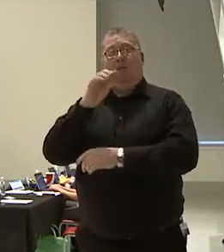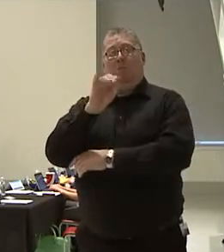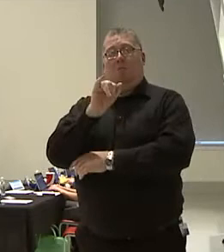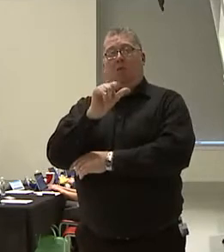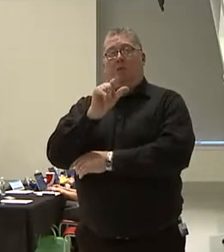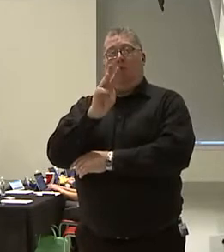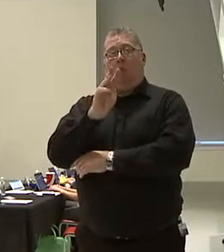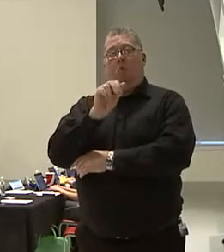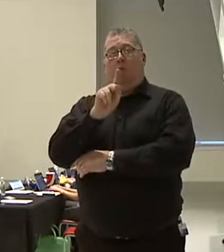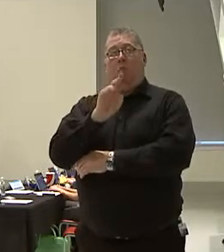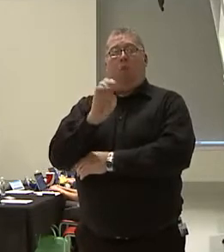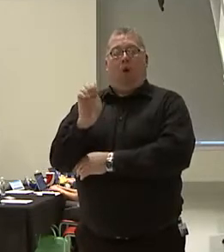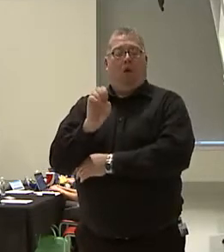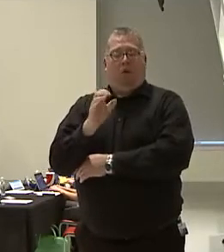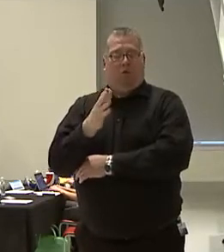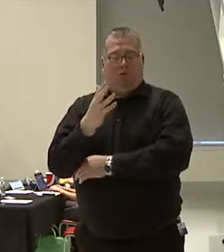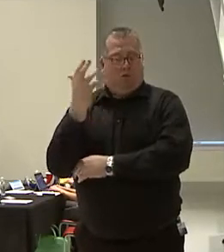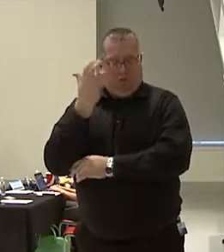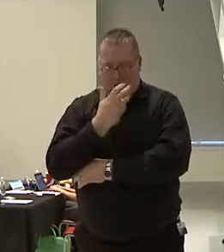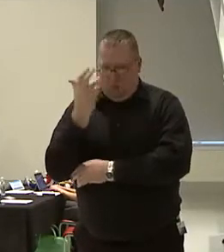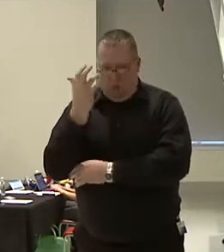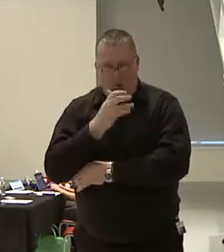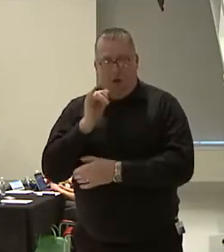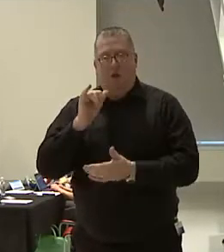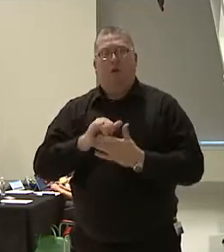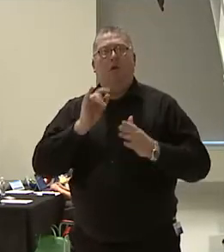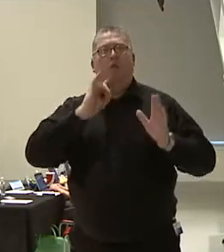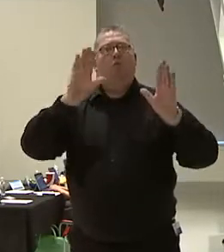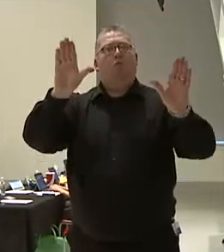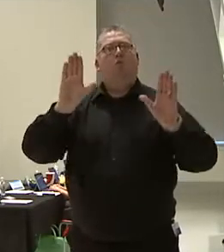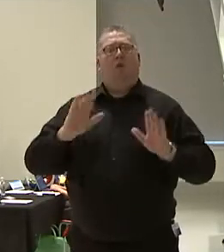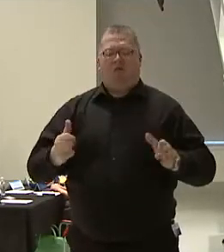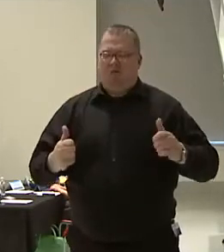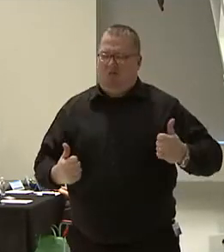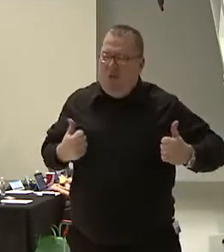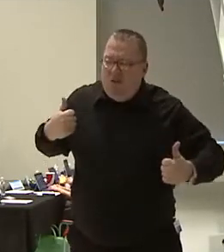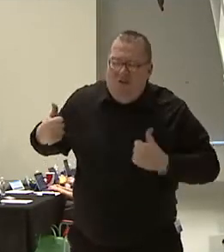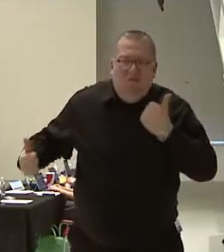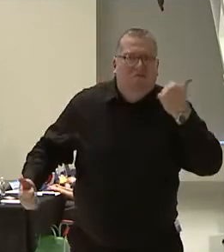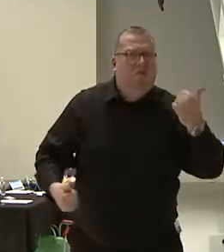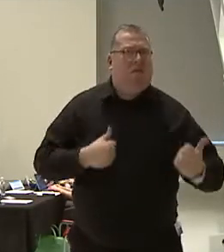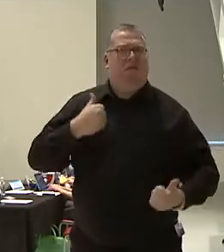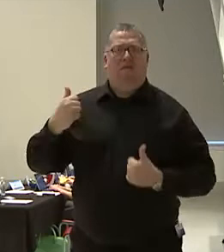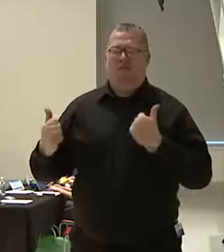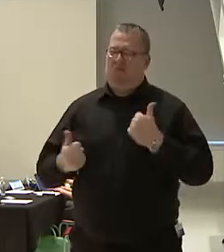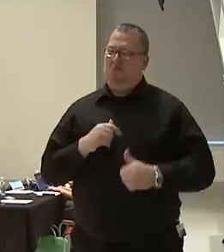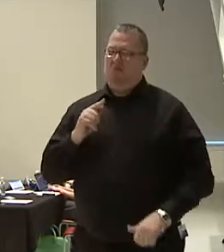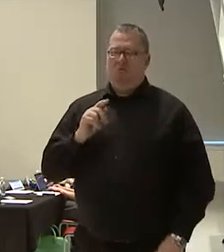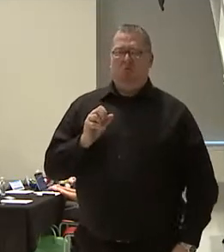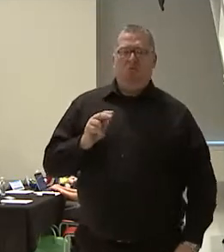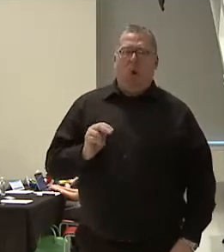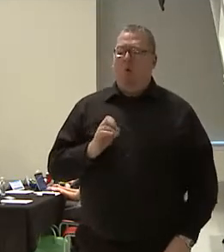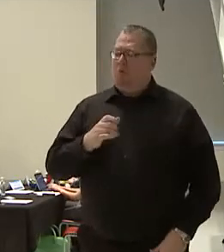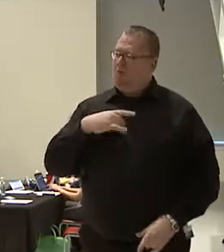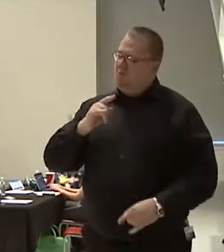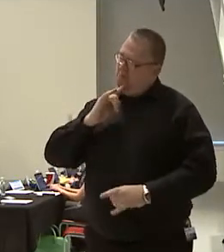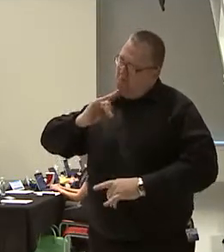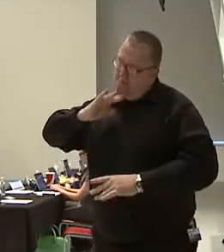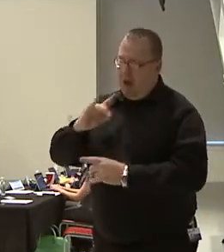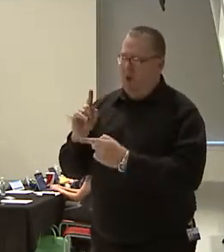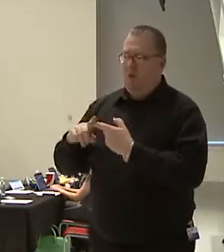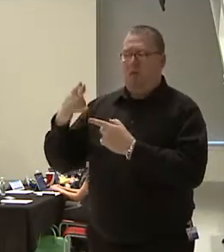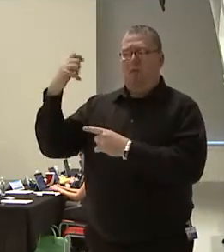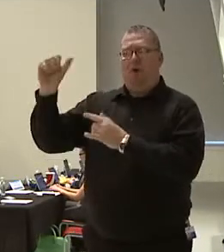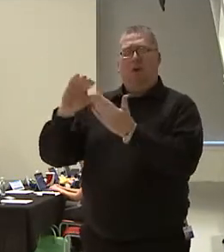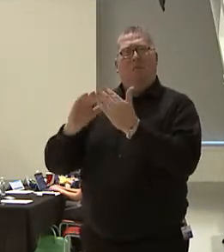out his Twitter feed, because it is this incredible, aggressive tone that he takes towards the protest community